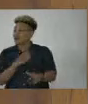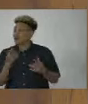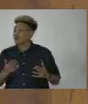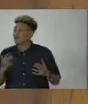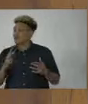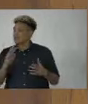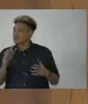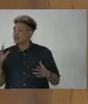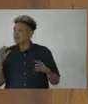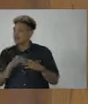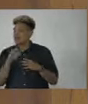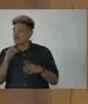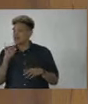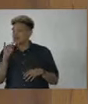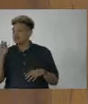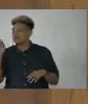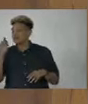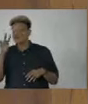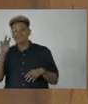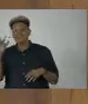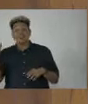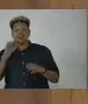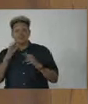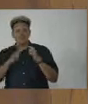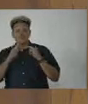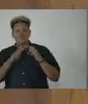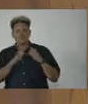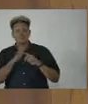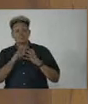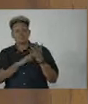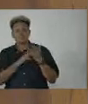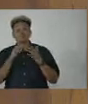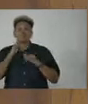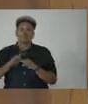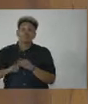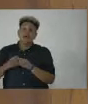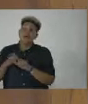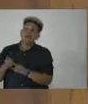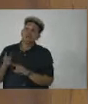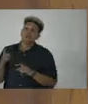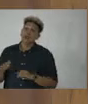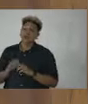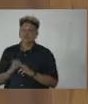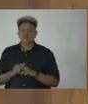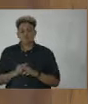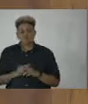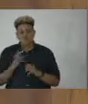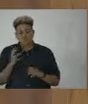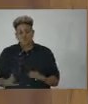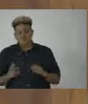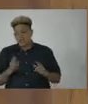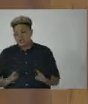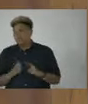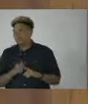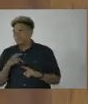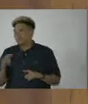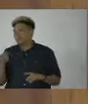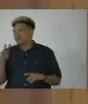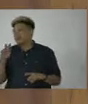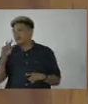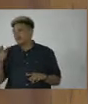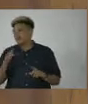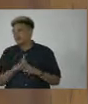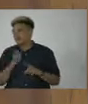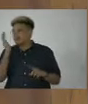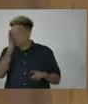For the long-awaited well in Petersville, construction is scheduled to start in short order.